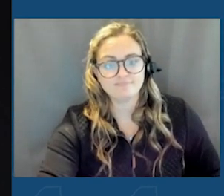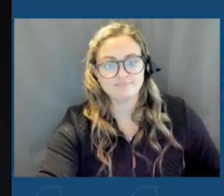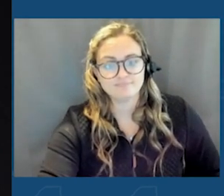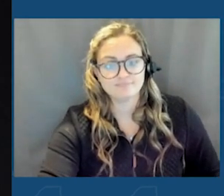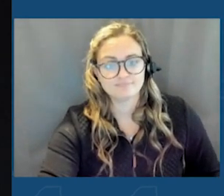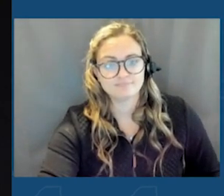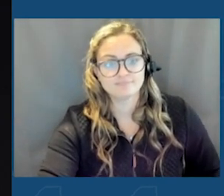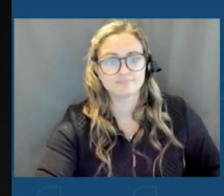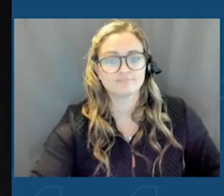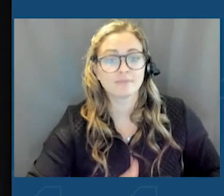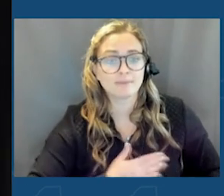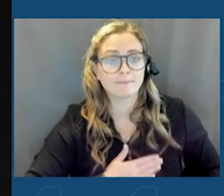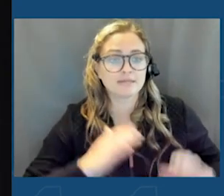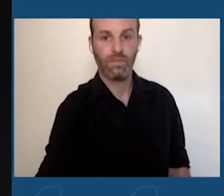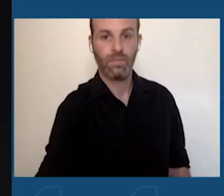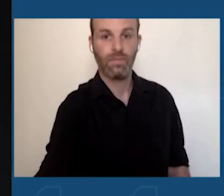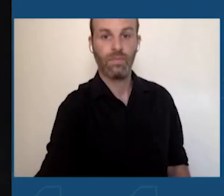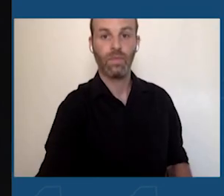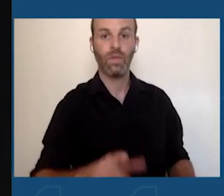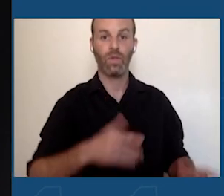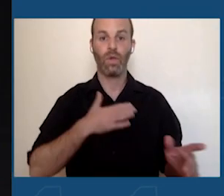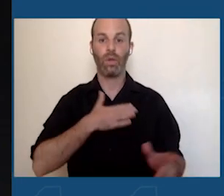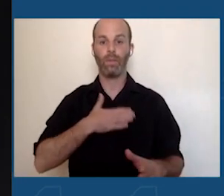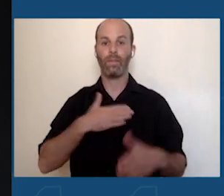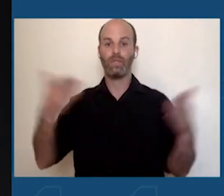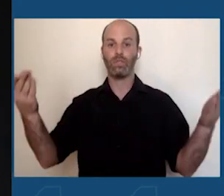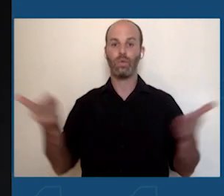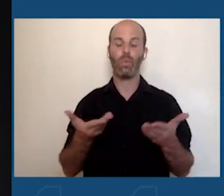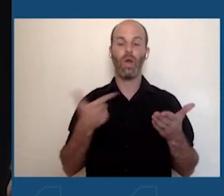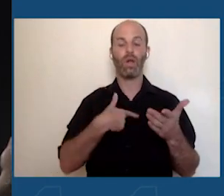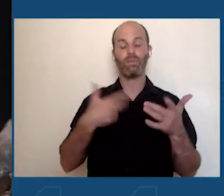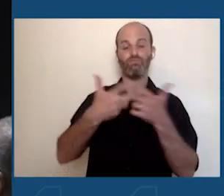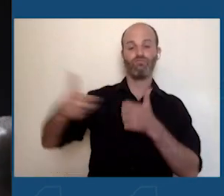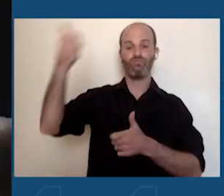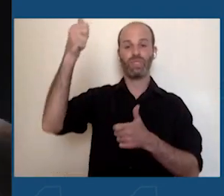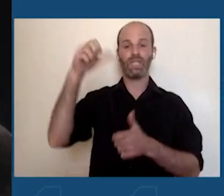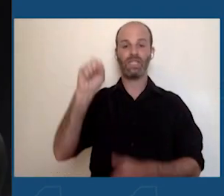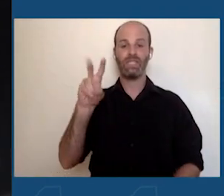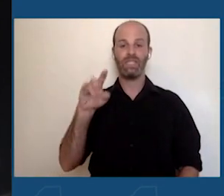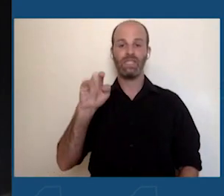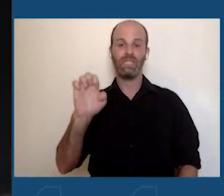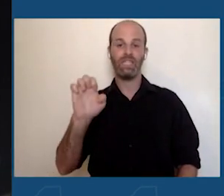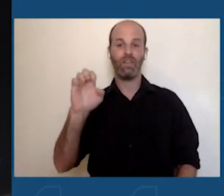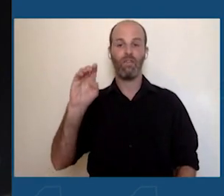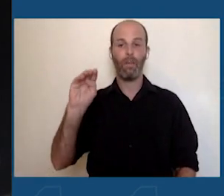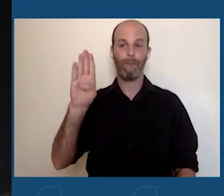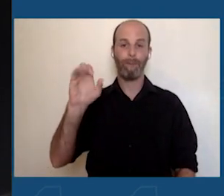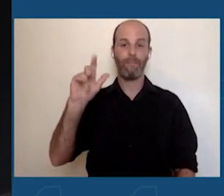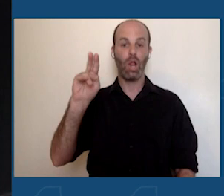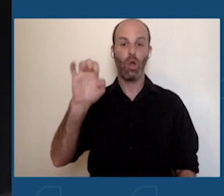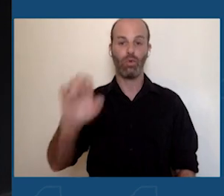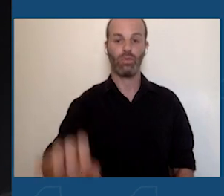Please welcome to the podium Suffolk County Executive Steve Bellone.